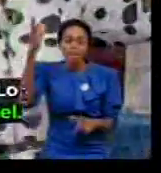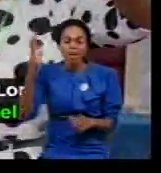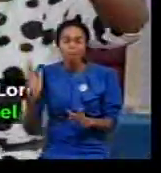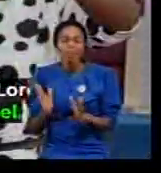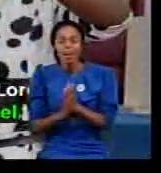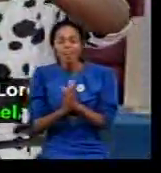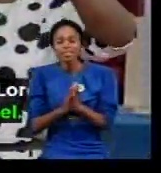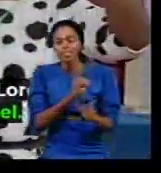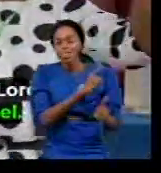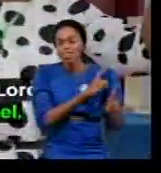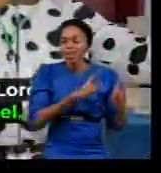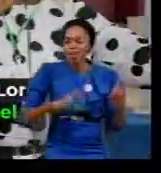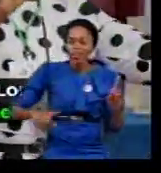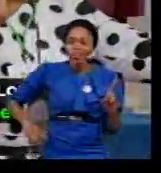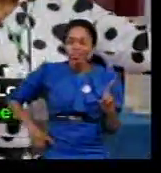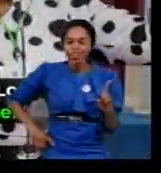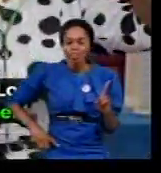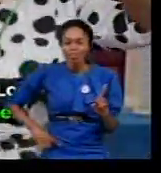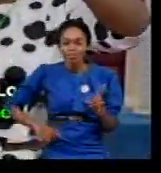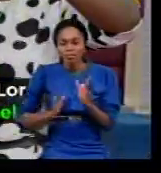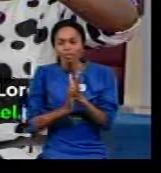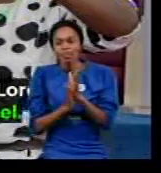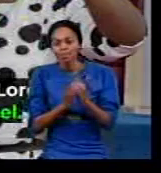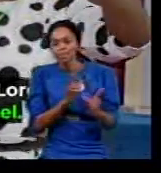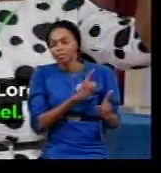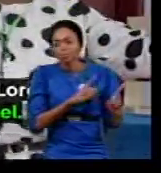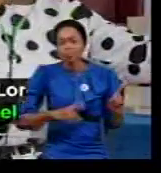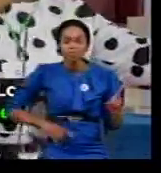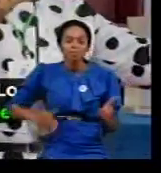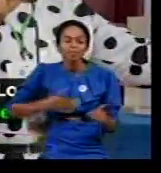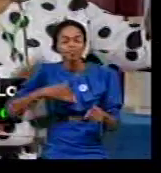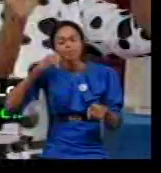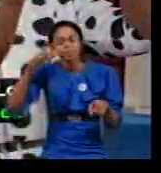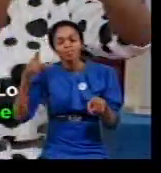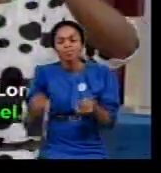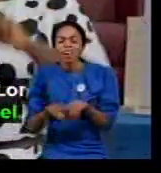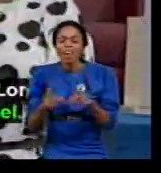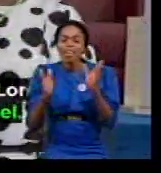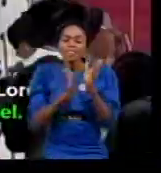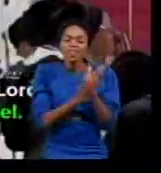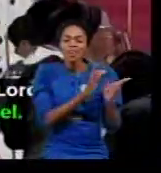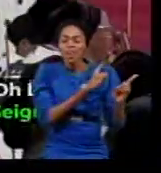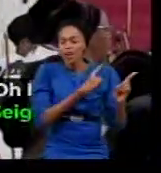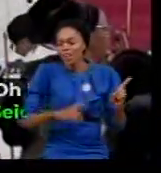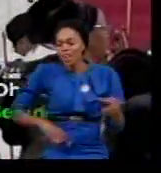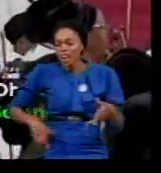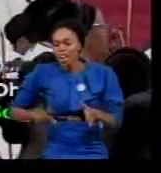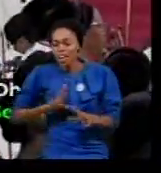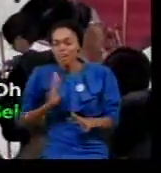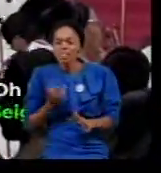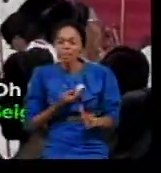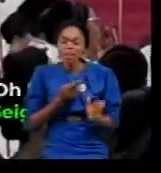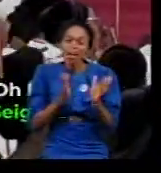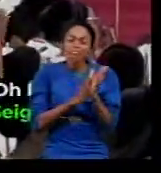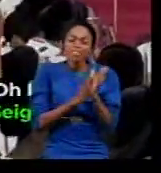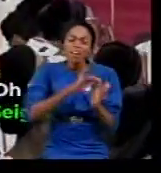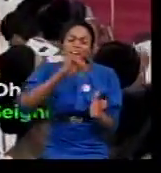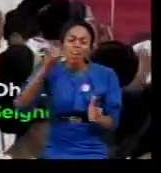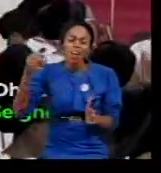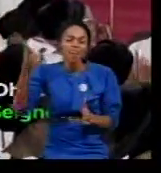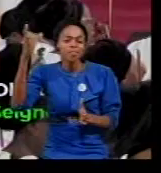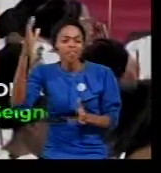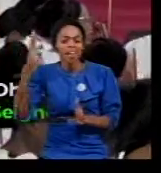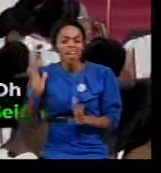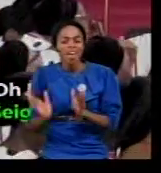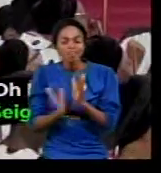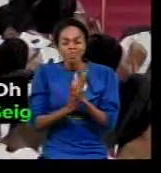lay them upon the rod, and pour out the broth. And he did so, and the angel of the Lord put forth